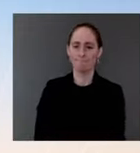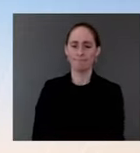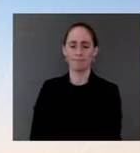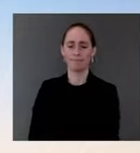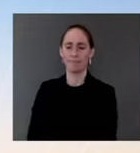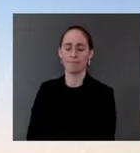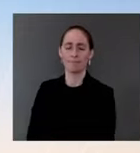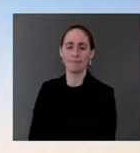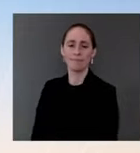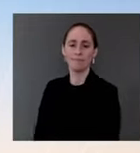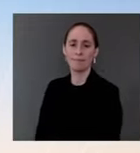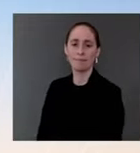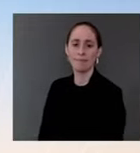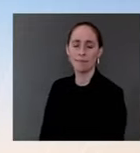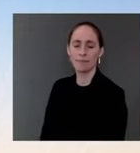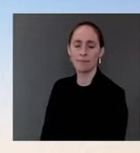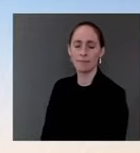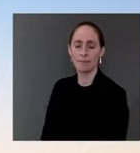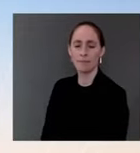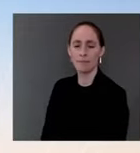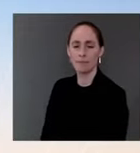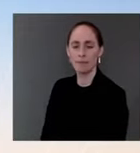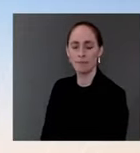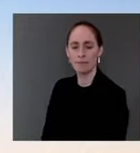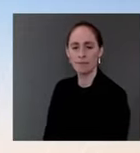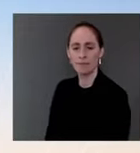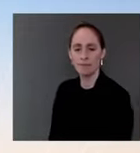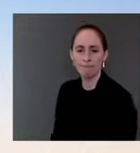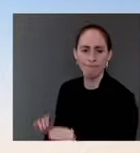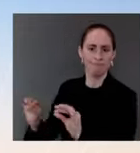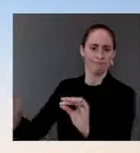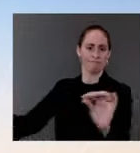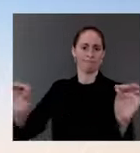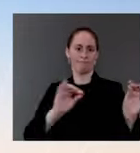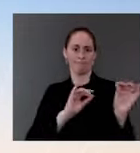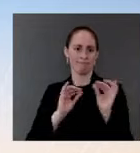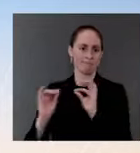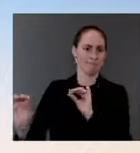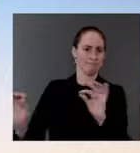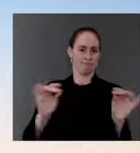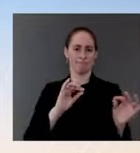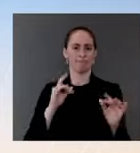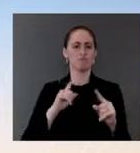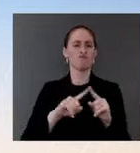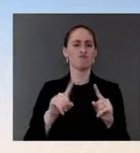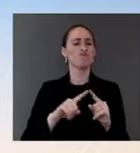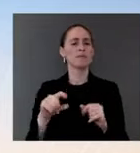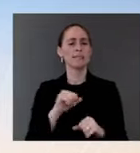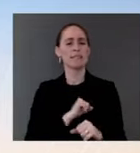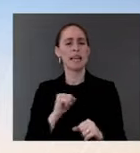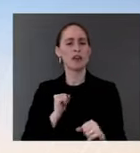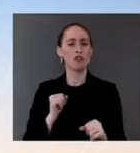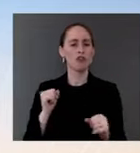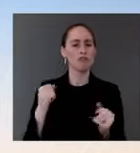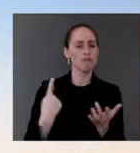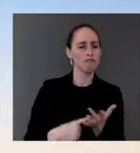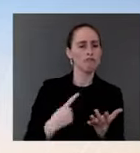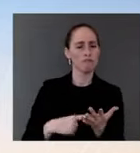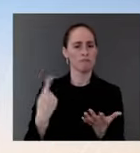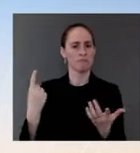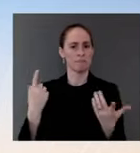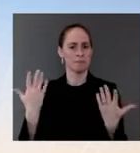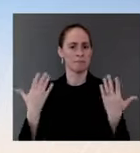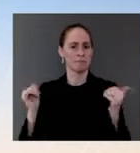ambassador nominations. Is the White House involved in this conversation at all? And how worried are you about a scenario where tensions